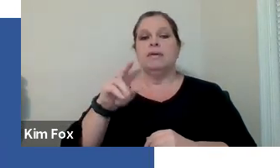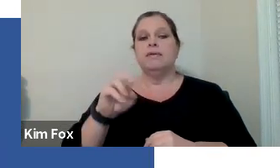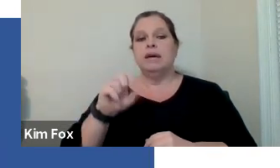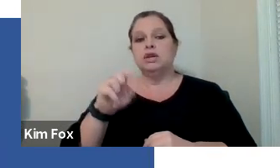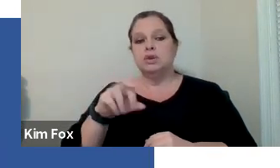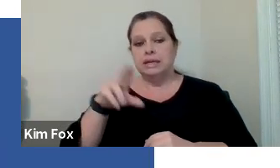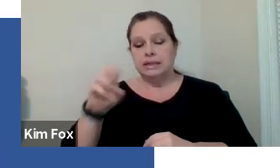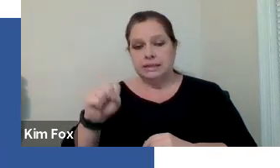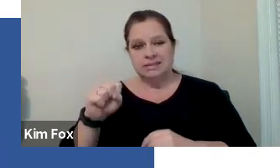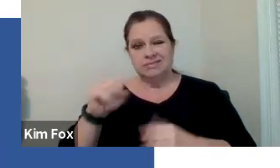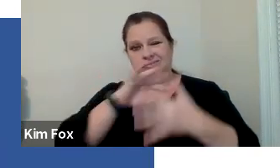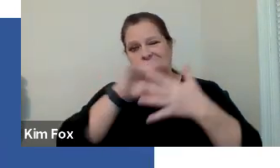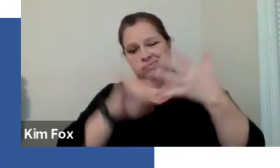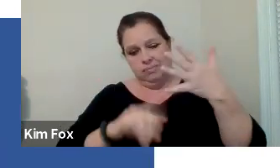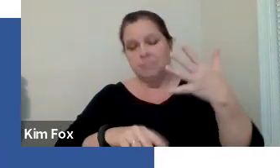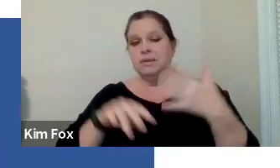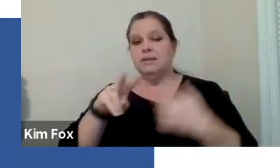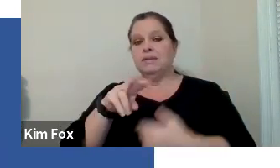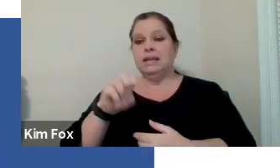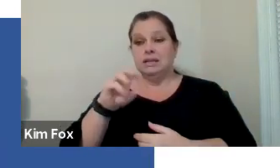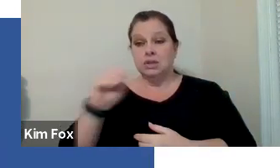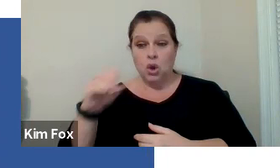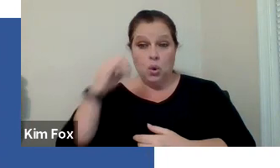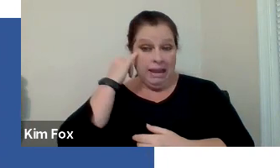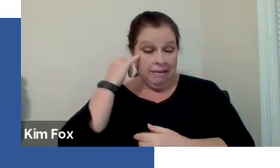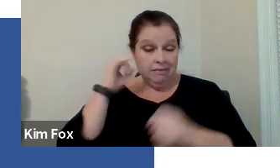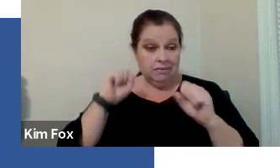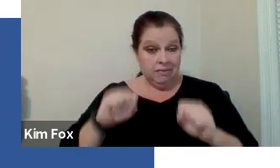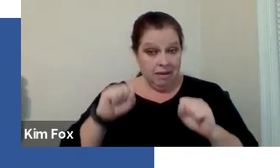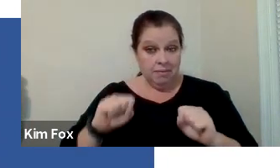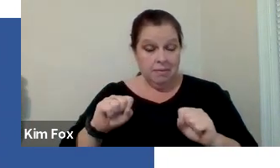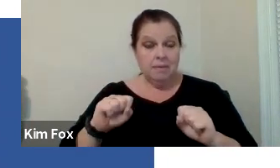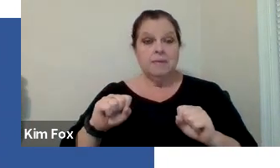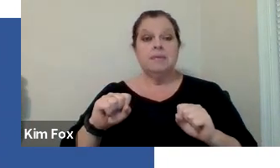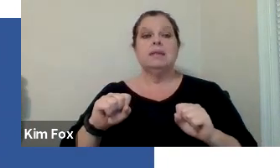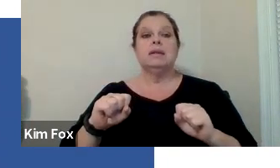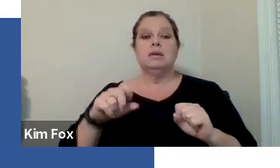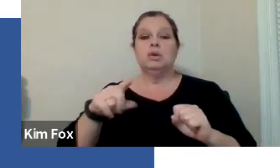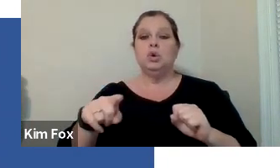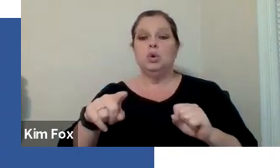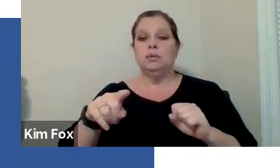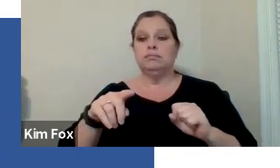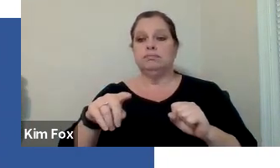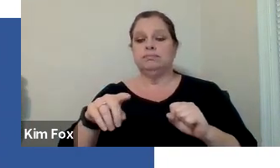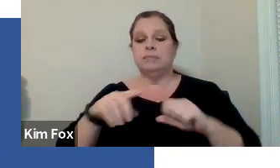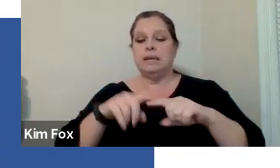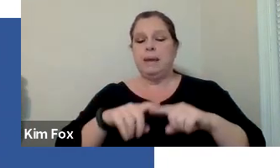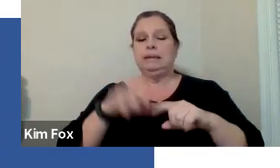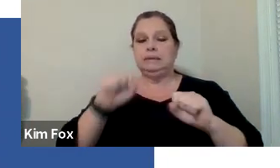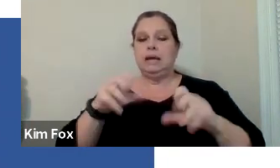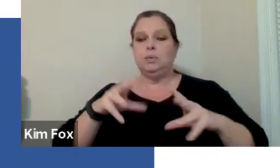VSOs that if you're eligible, your dependents can receive scholarships. You also